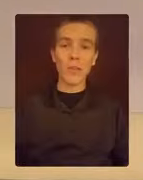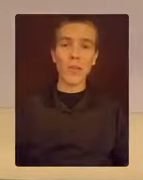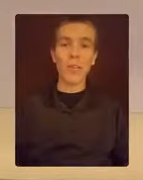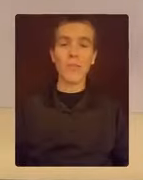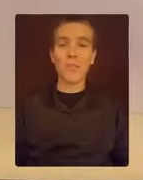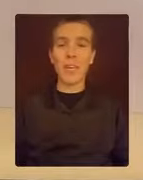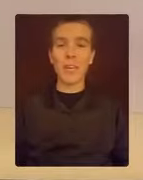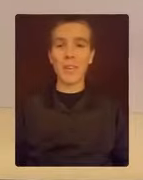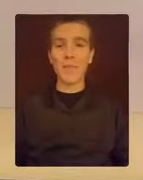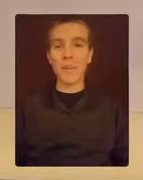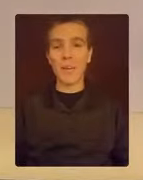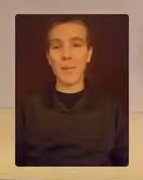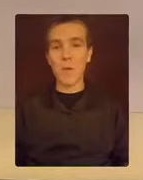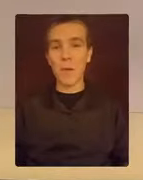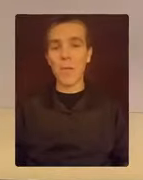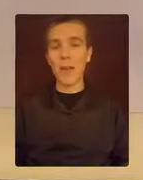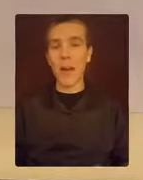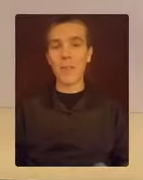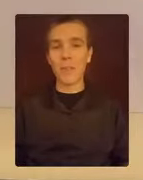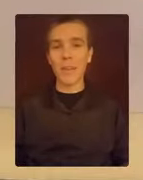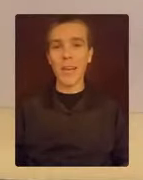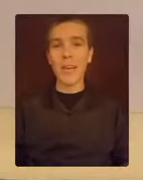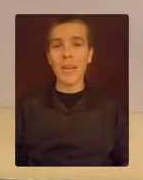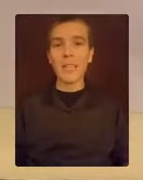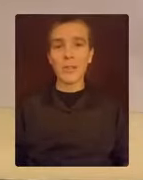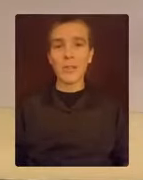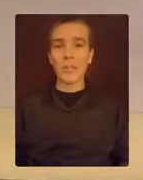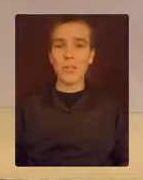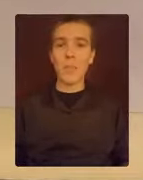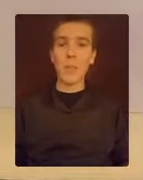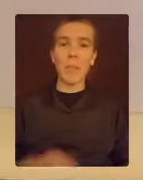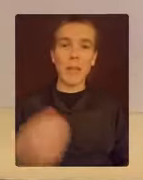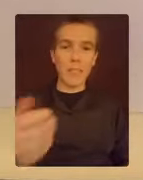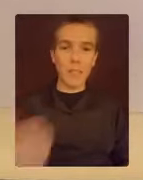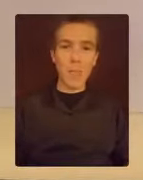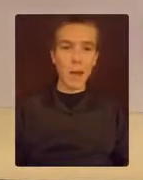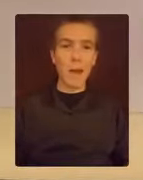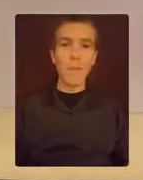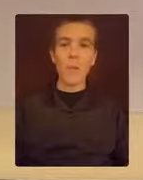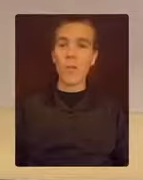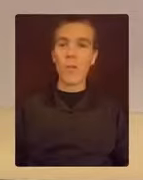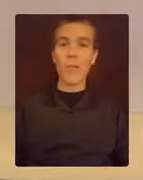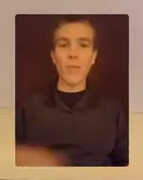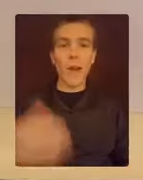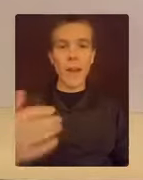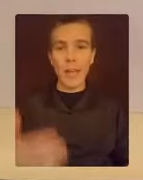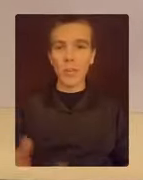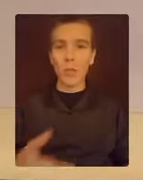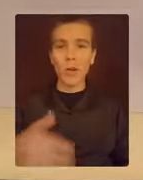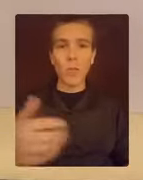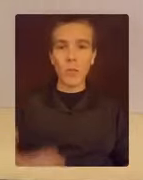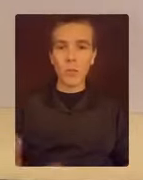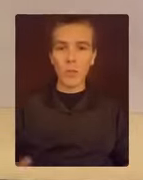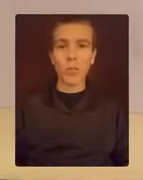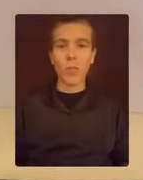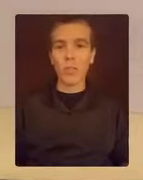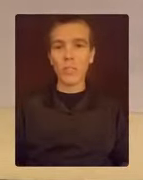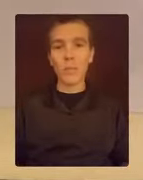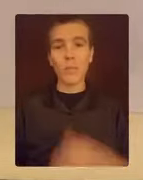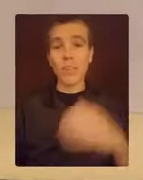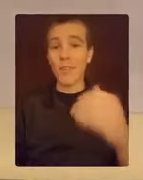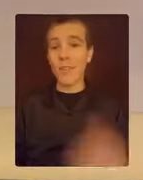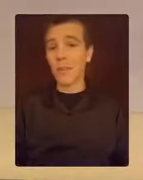they're doing, if you take one moment out of your day to simply bless somebody, whether it be financial, emotional,